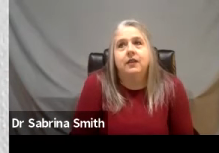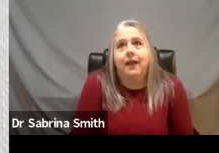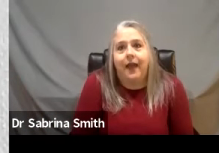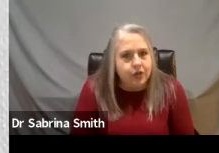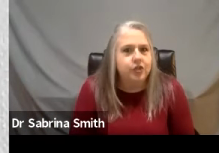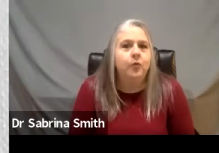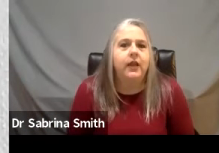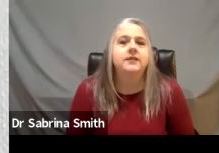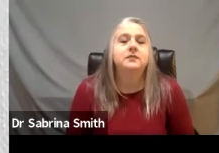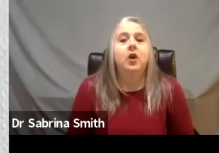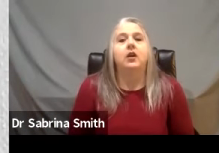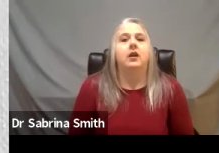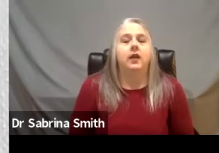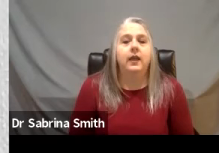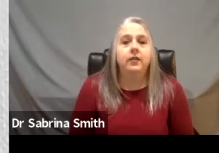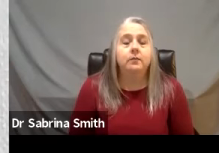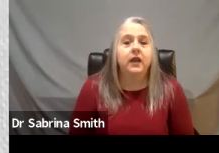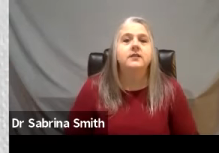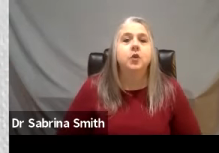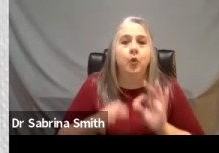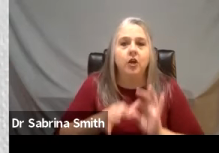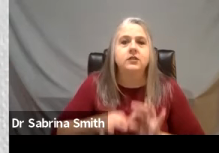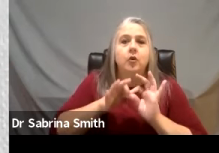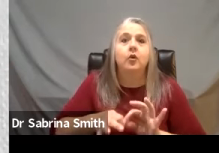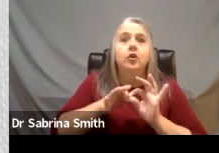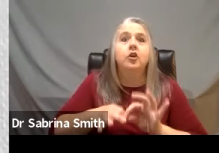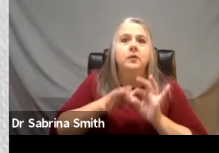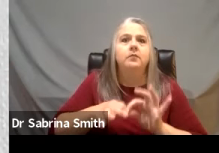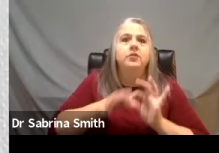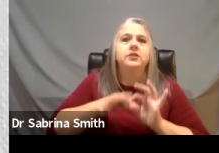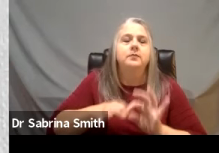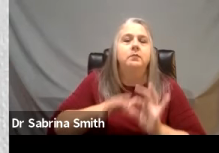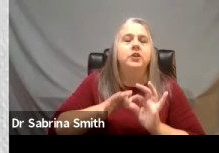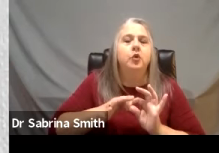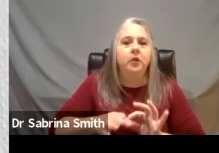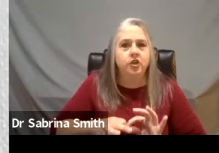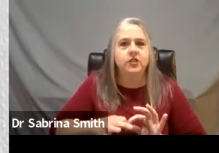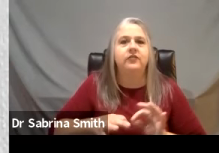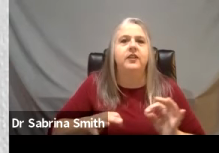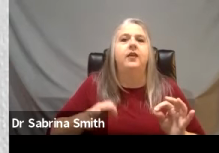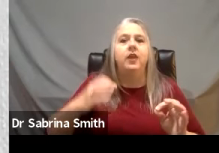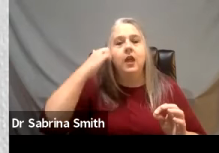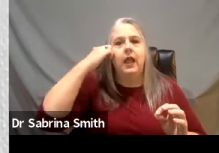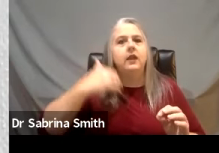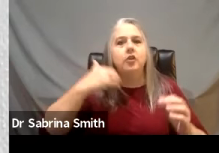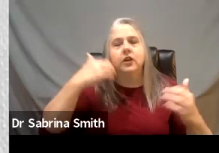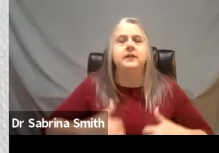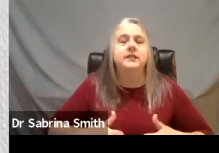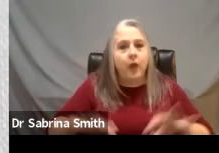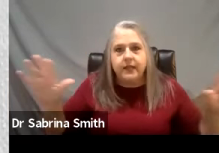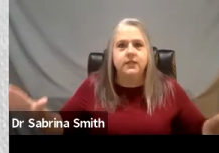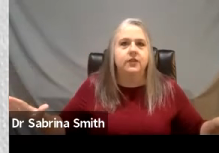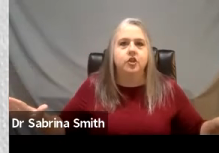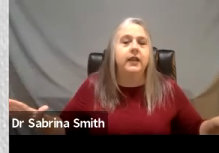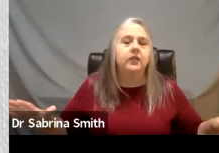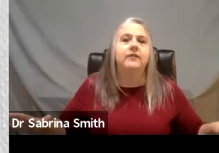that's actually working smarter. And because the words, you're going to just be interpreting yourself to death and you're going to be